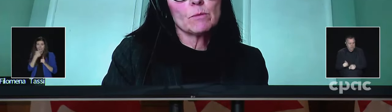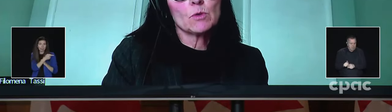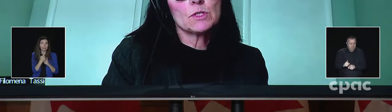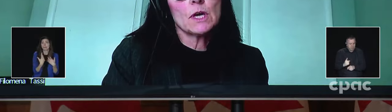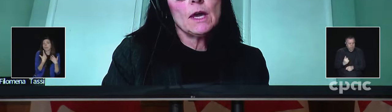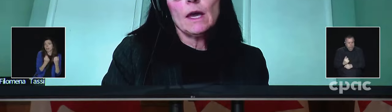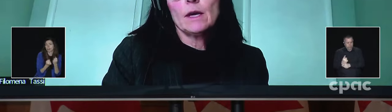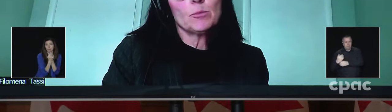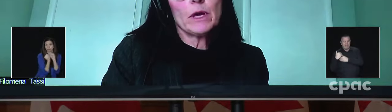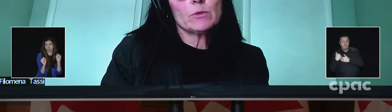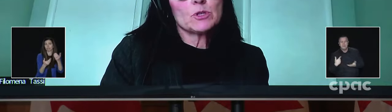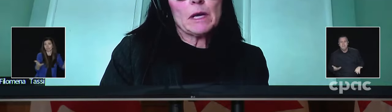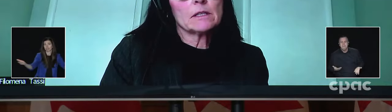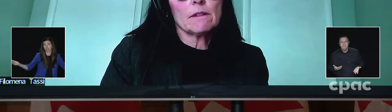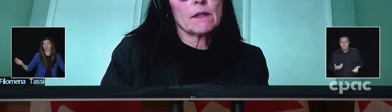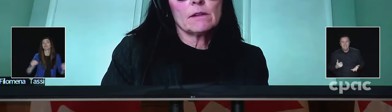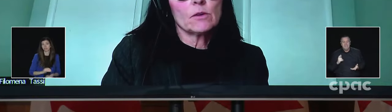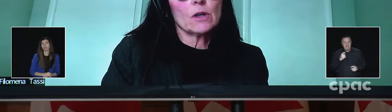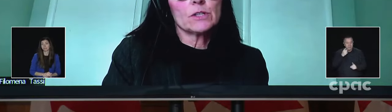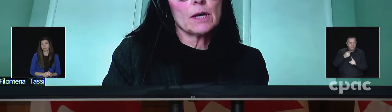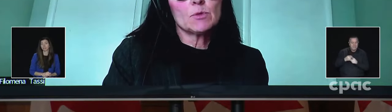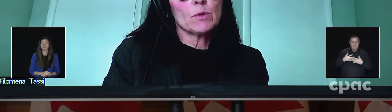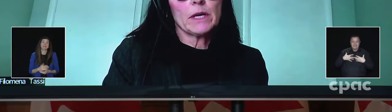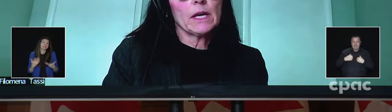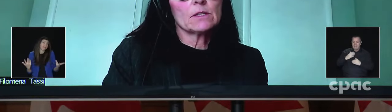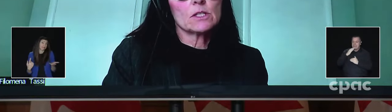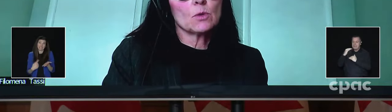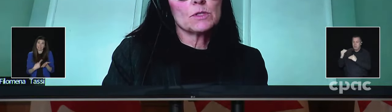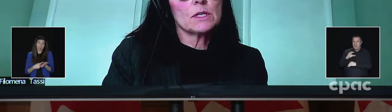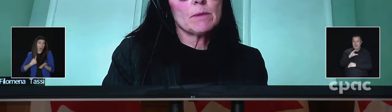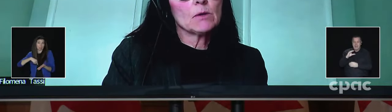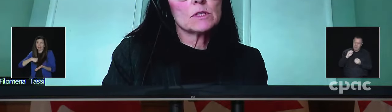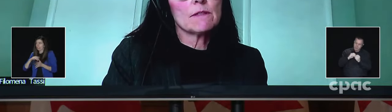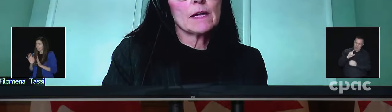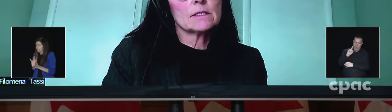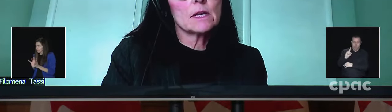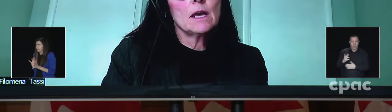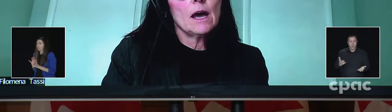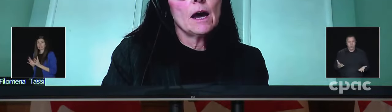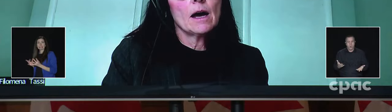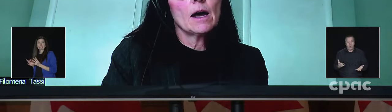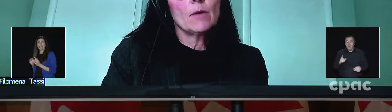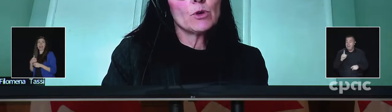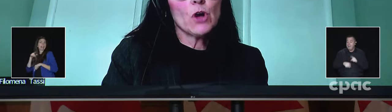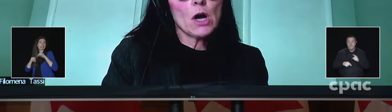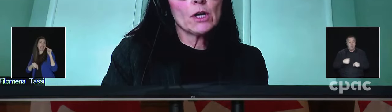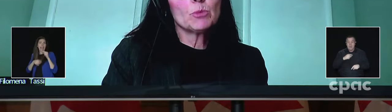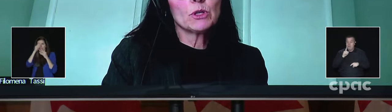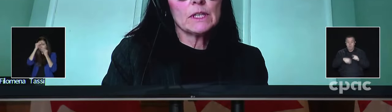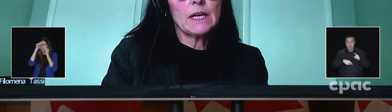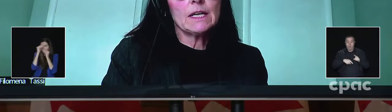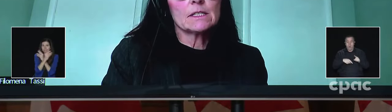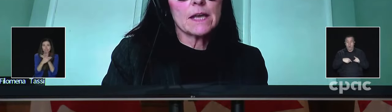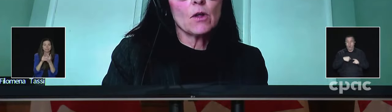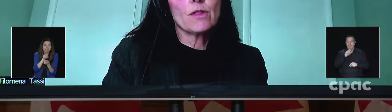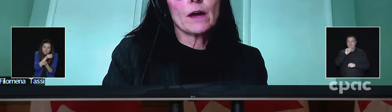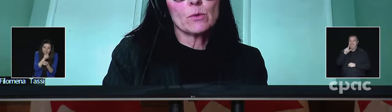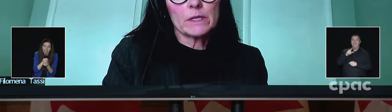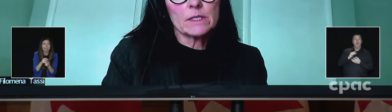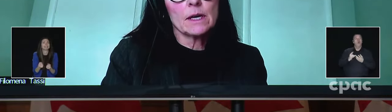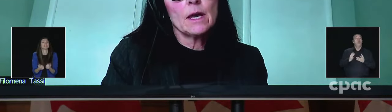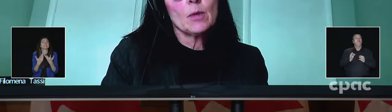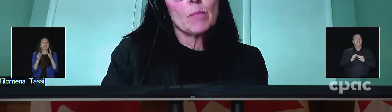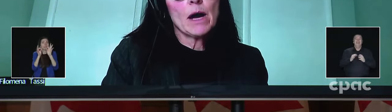and foremost, and respecting that there are times where we can't disclose the amounts, and that's and we're not going to put Canadians' health